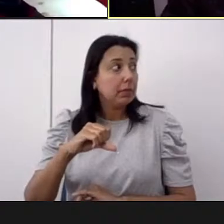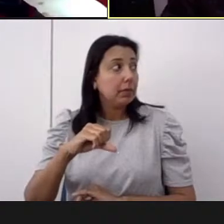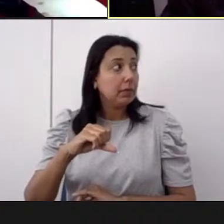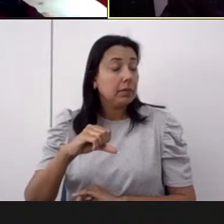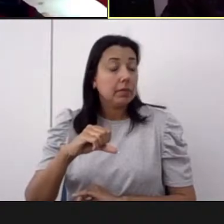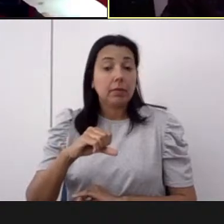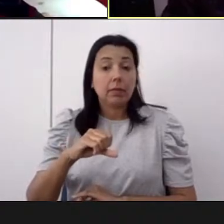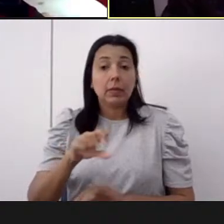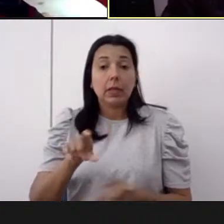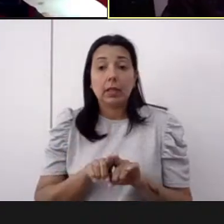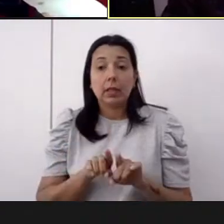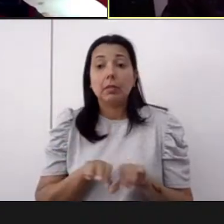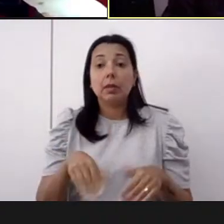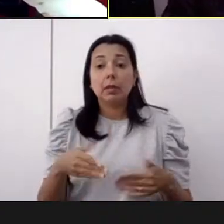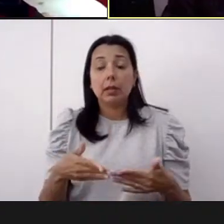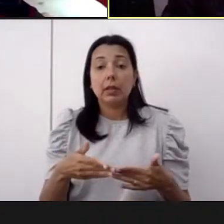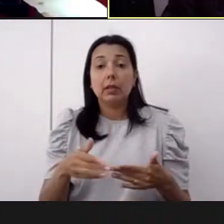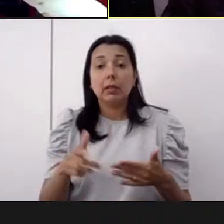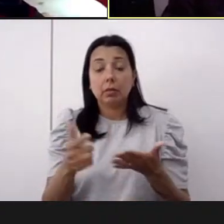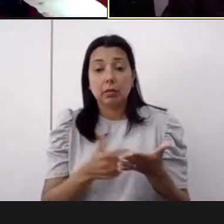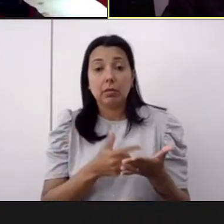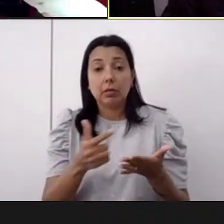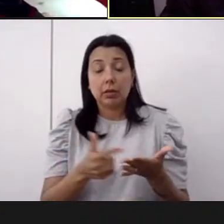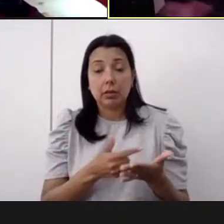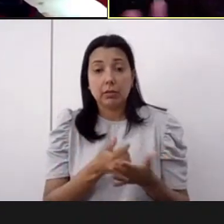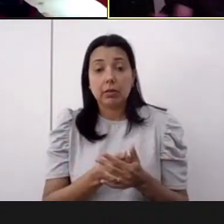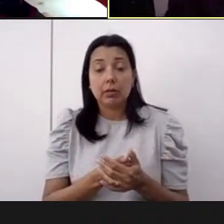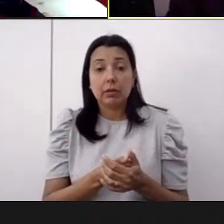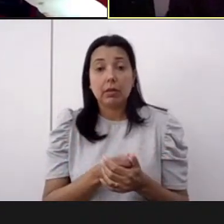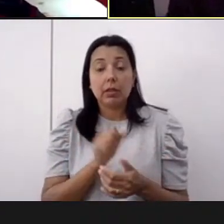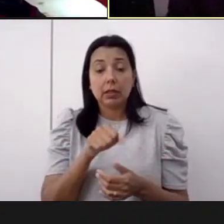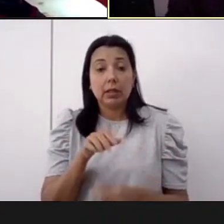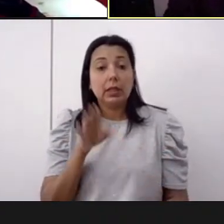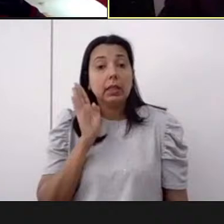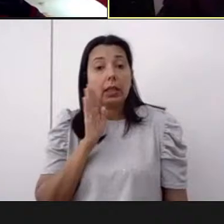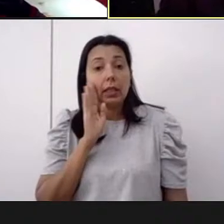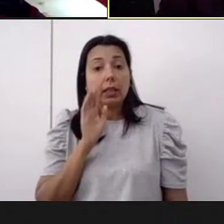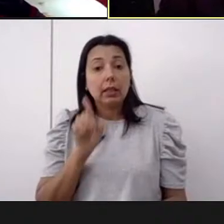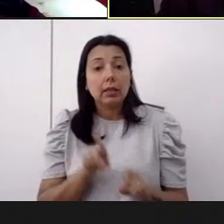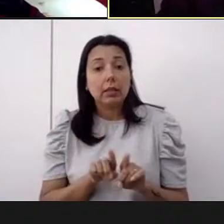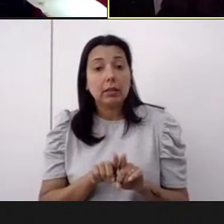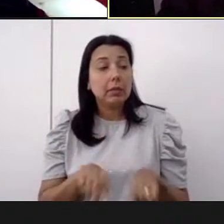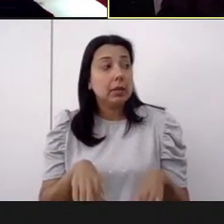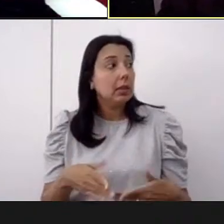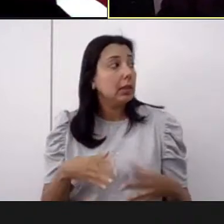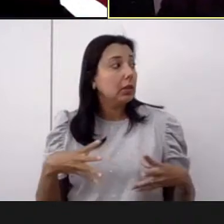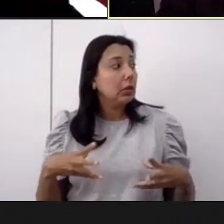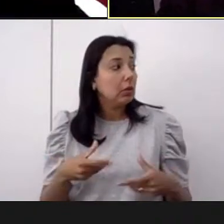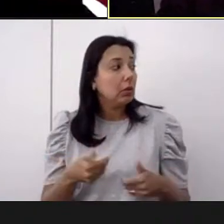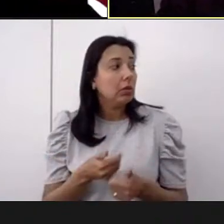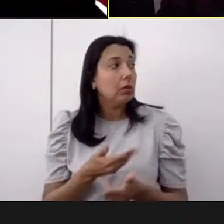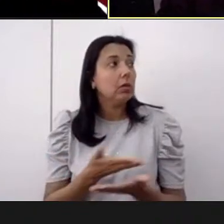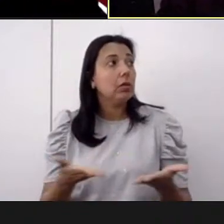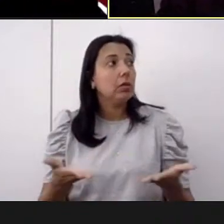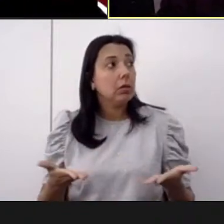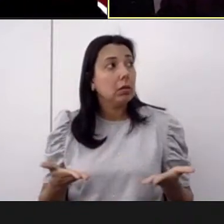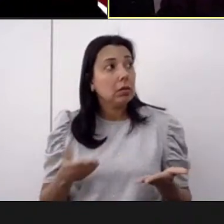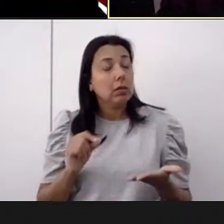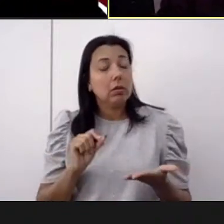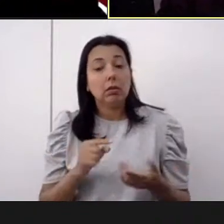Vigour. So it's also very nice to have you both here, Thierry and Ève.